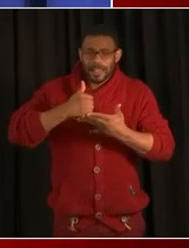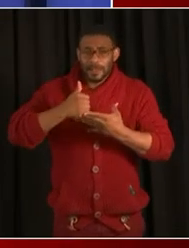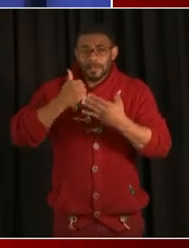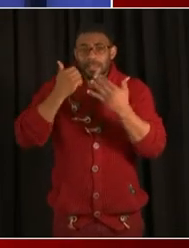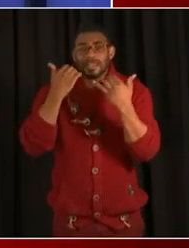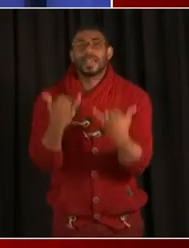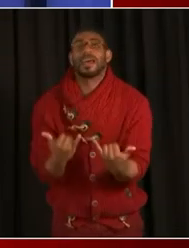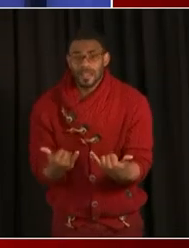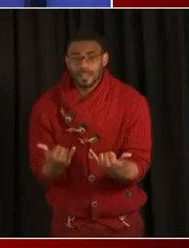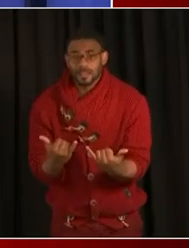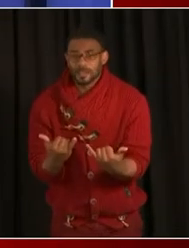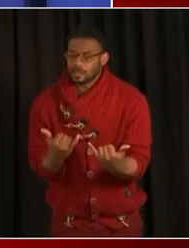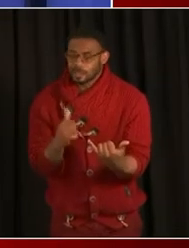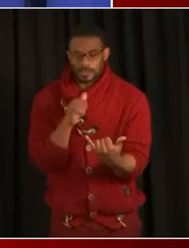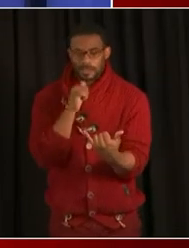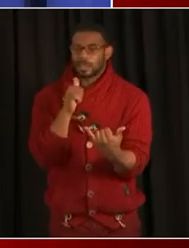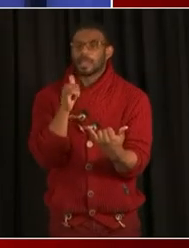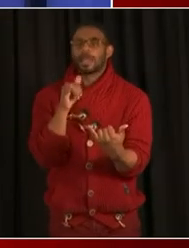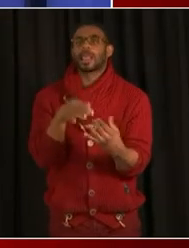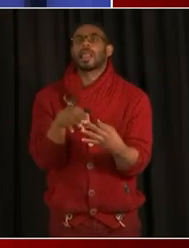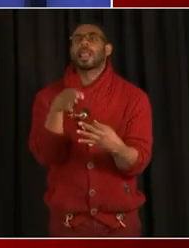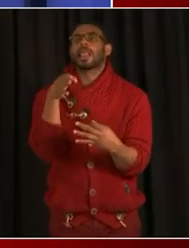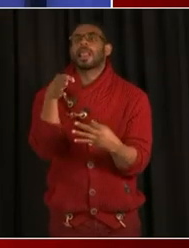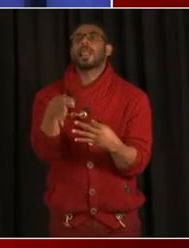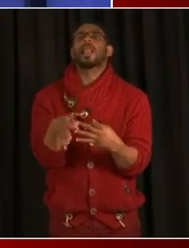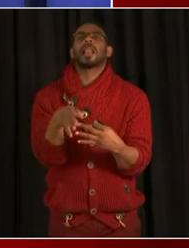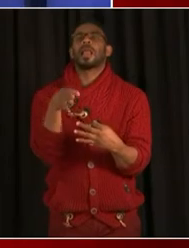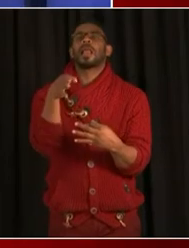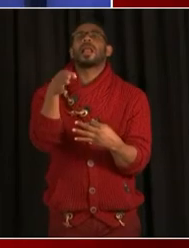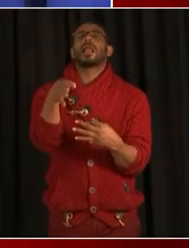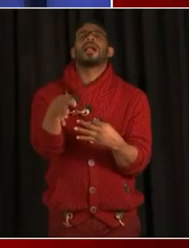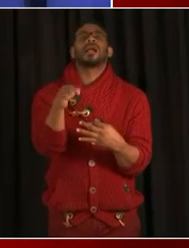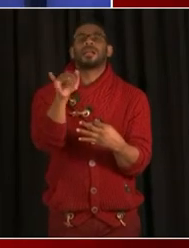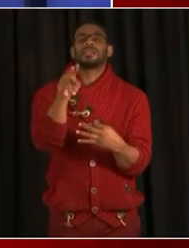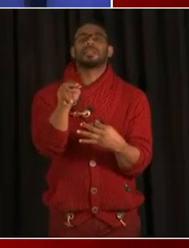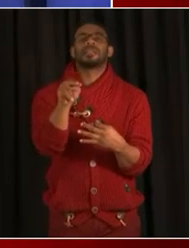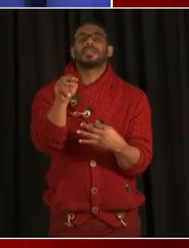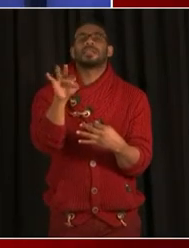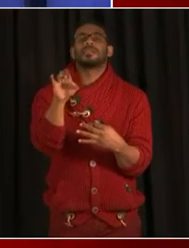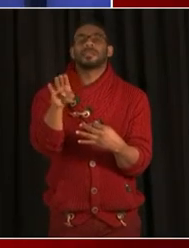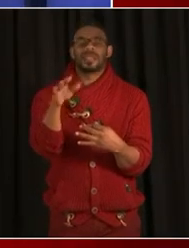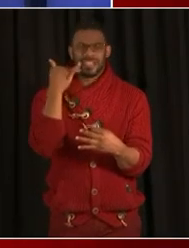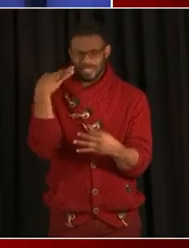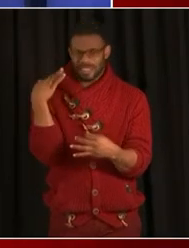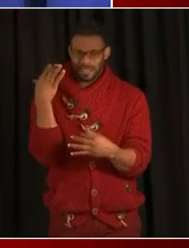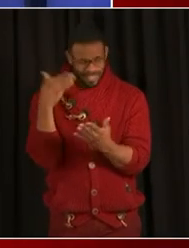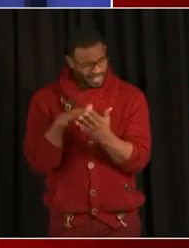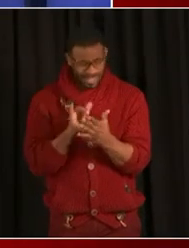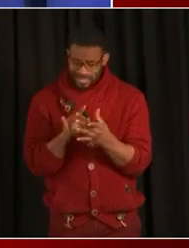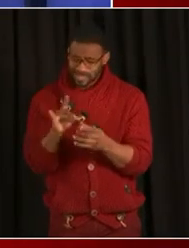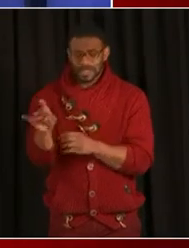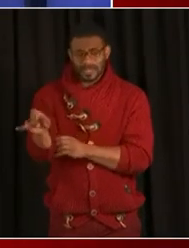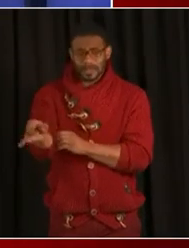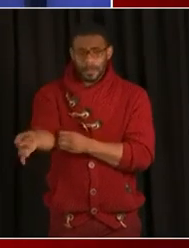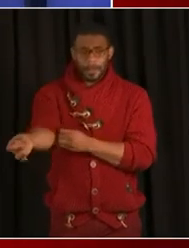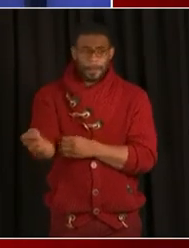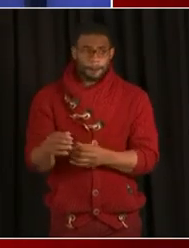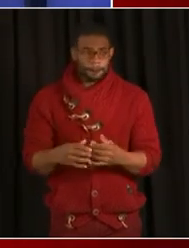help now, not January 15th, not January 30th. If these applications, again, like I